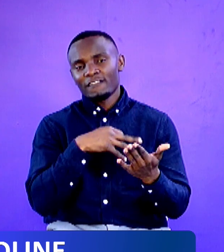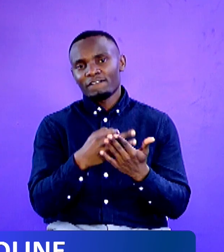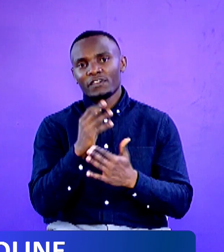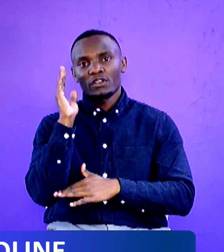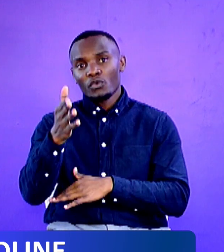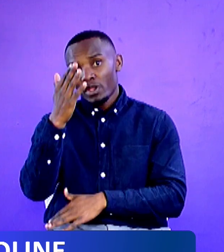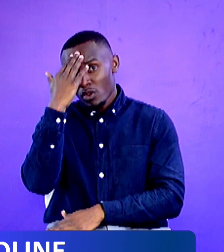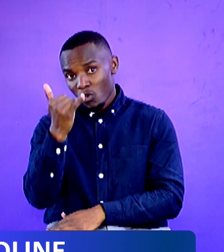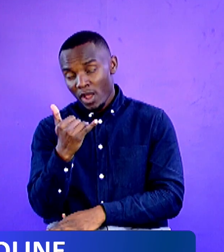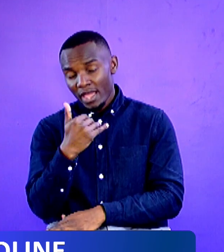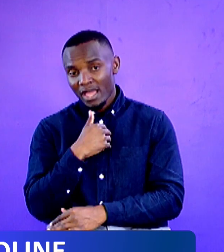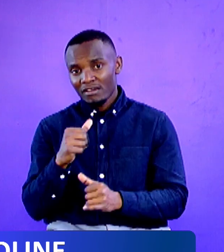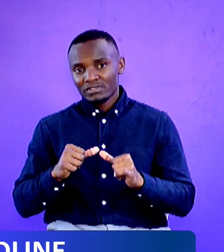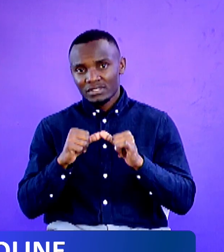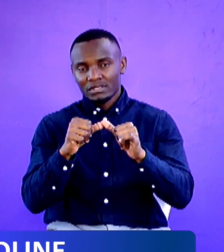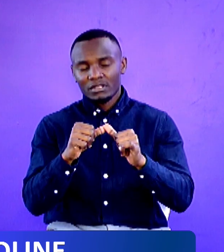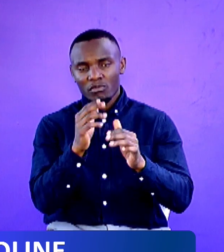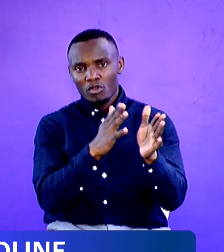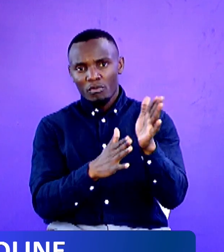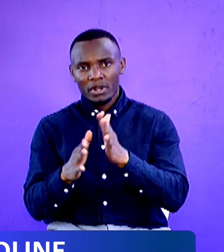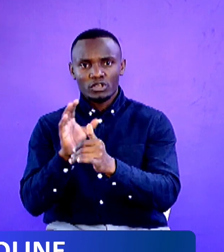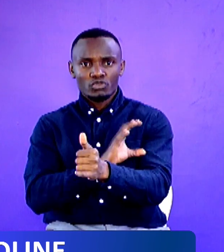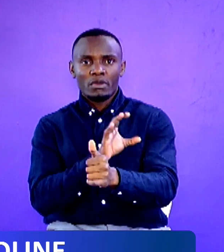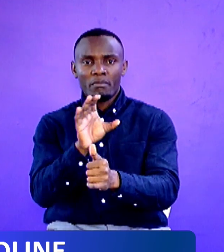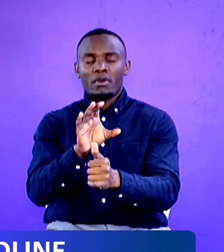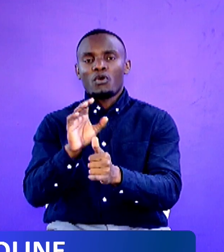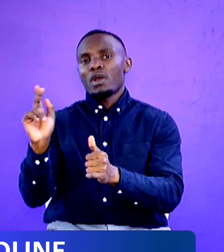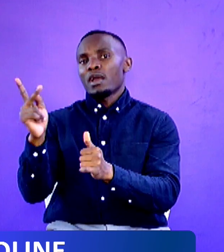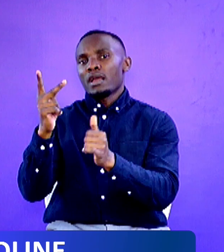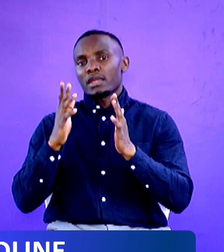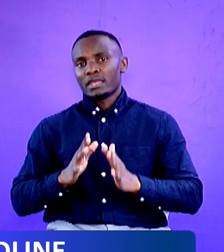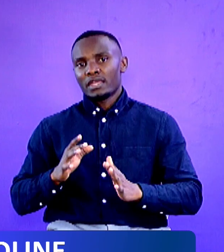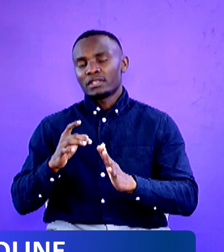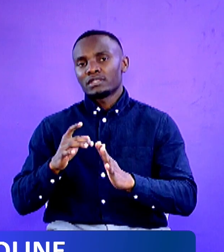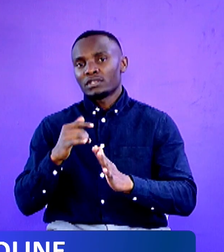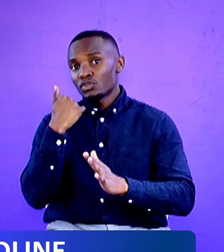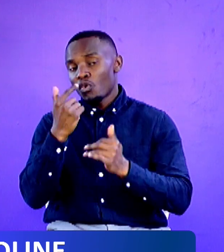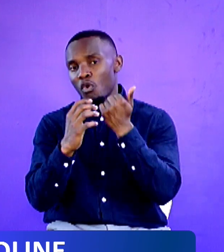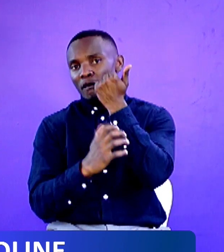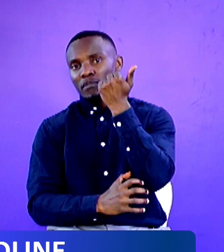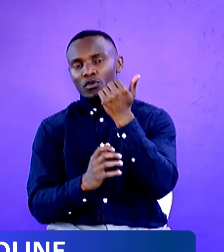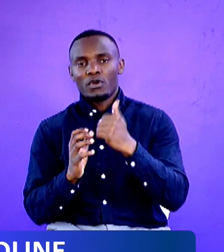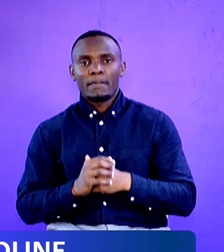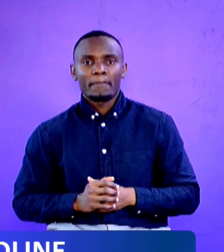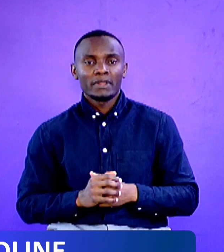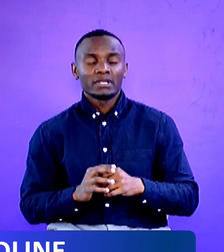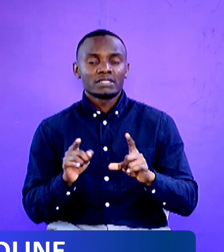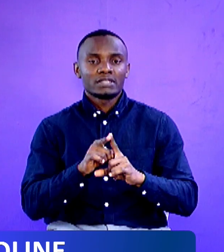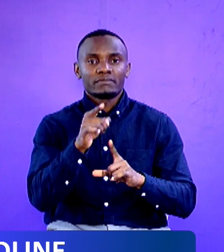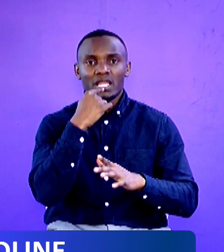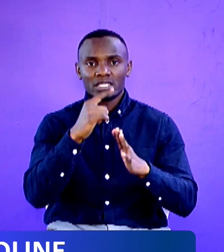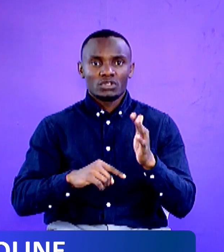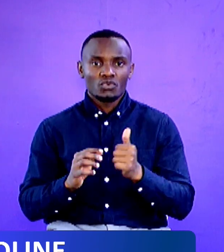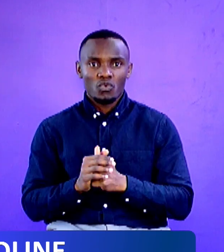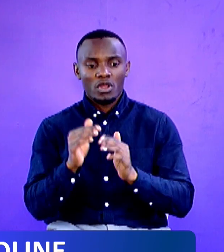plan to empower Kenyans at the bottom of the pyramid as earlier intended. According to the rights body, scrapping the program is